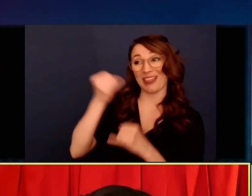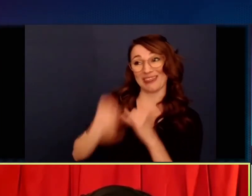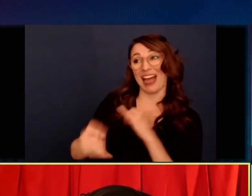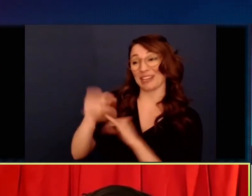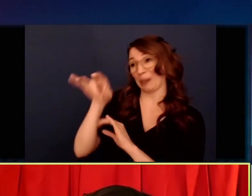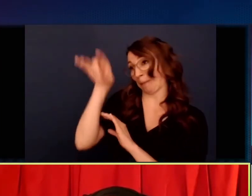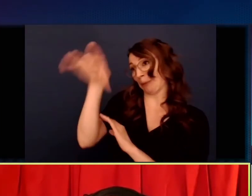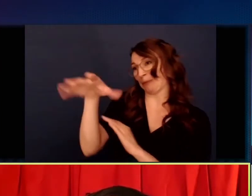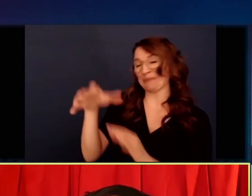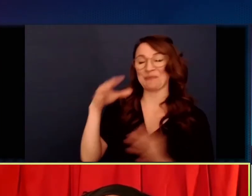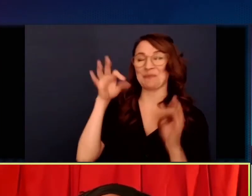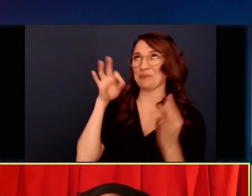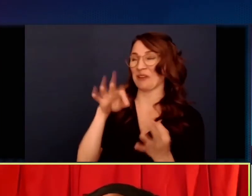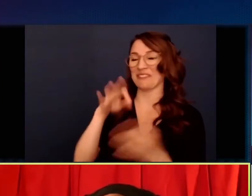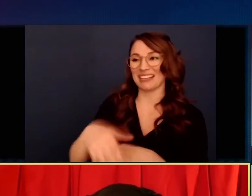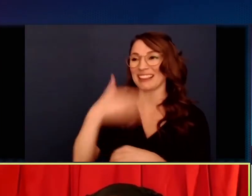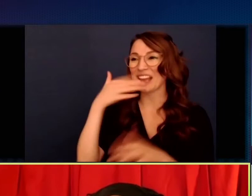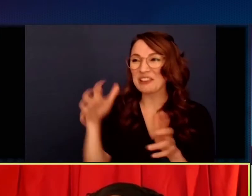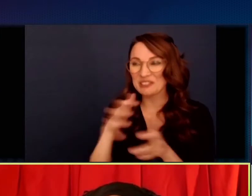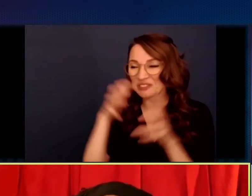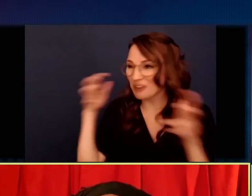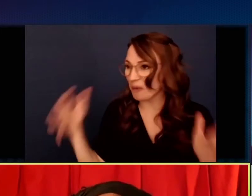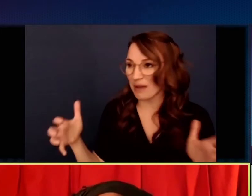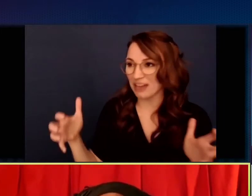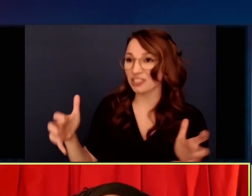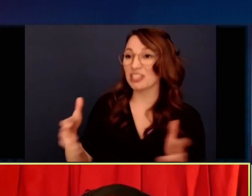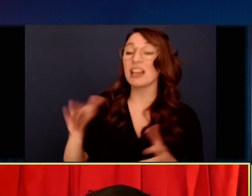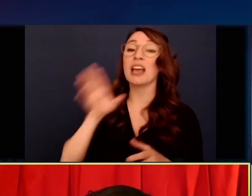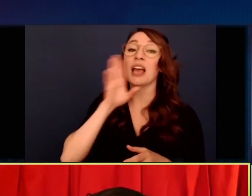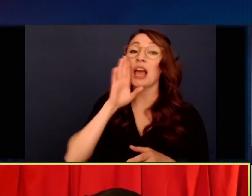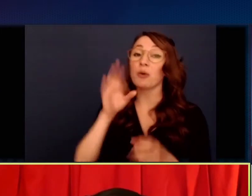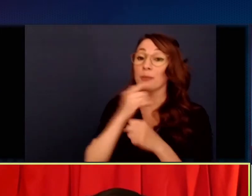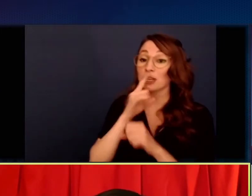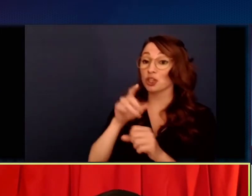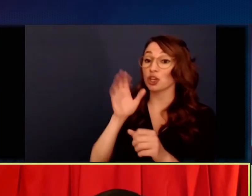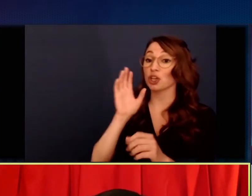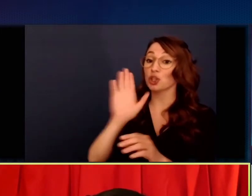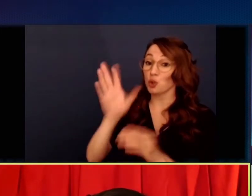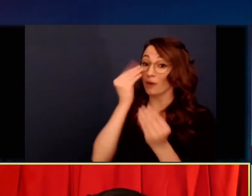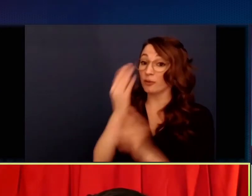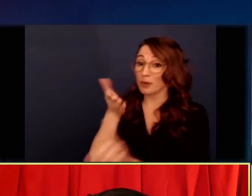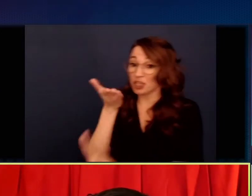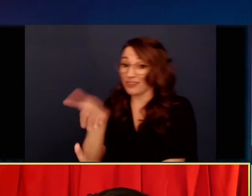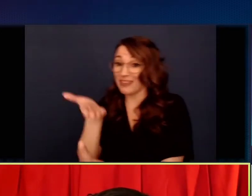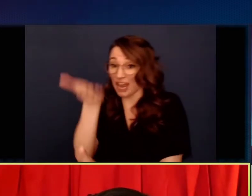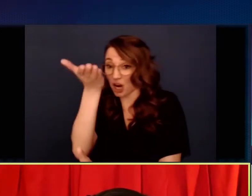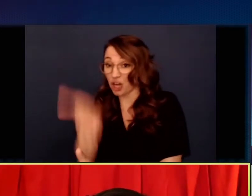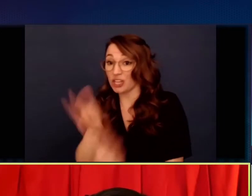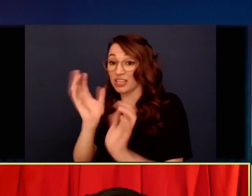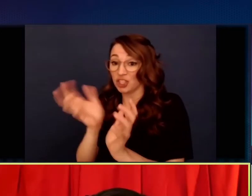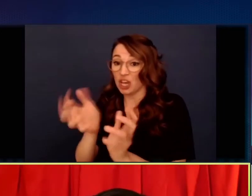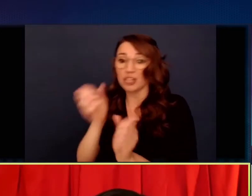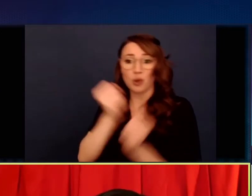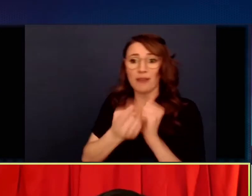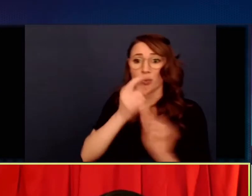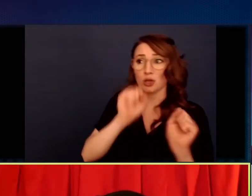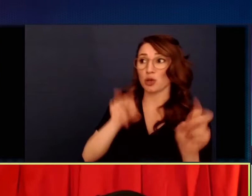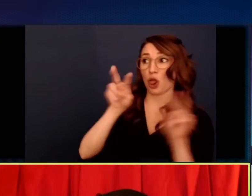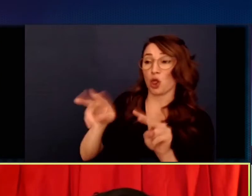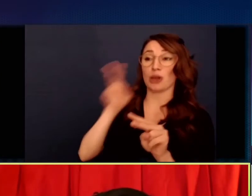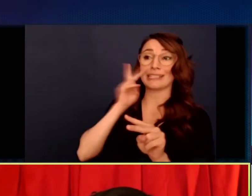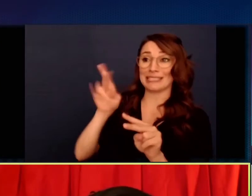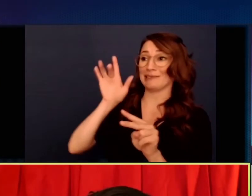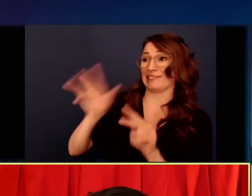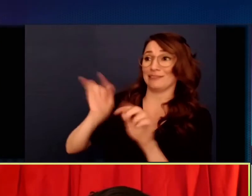perfect. So thank you so much. And we'll make sure that the information is in our chat so that everyone can find out the website for United Way of Frederick County. Thank you so